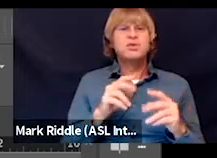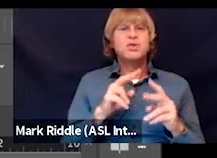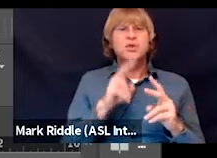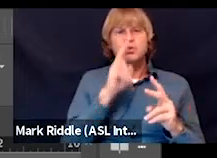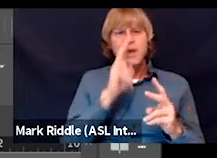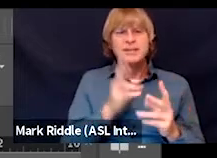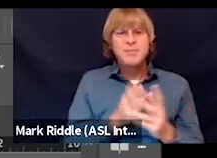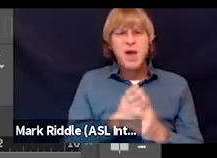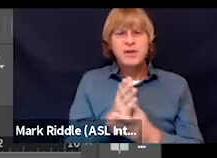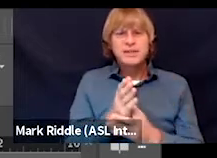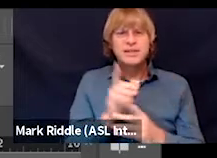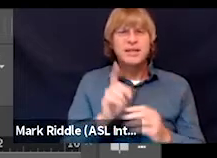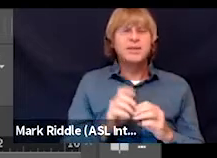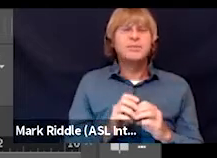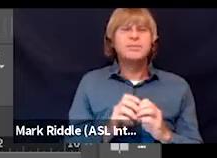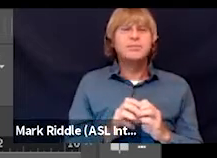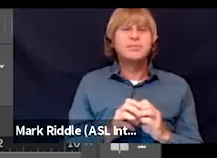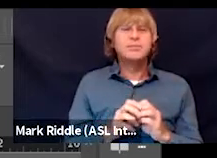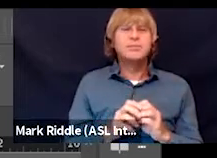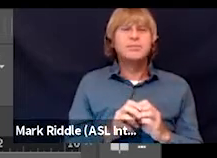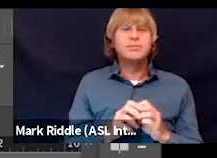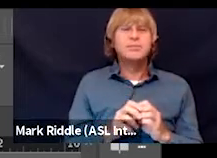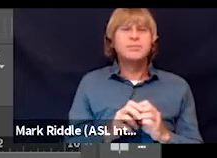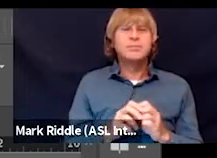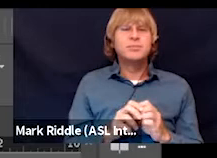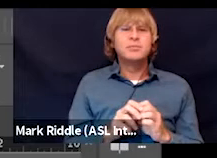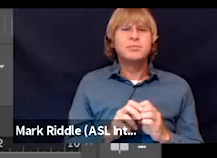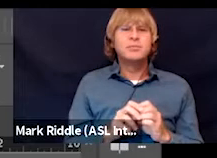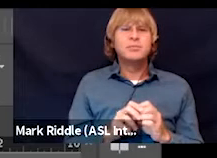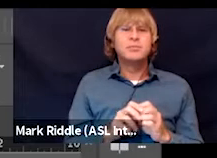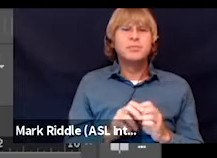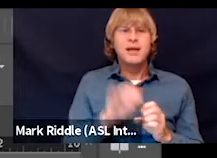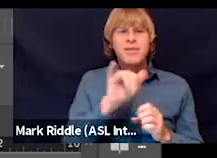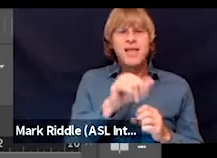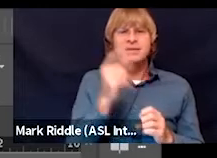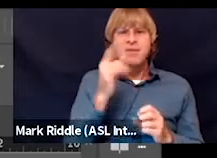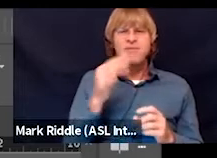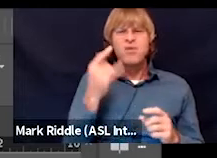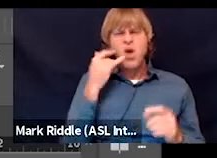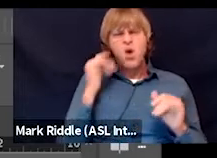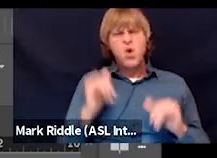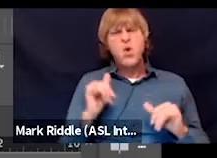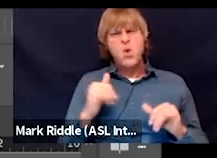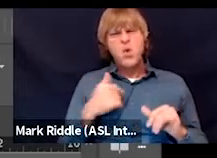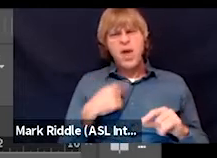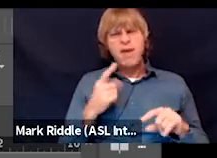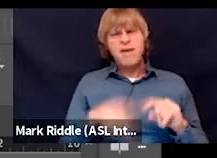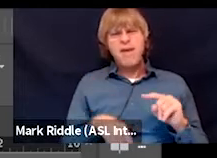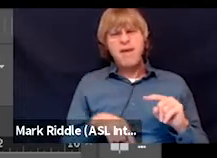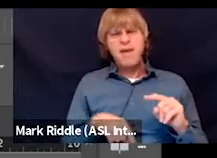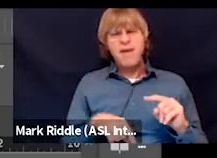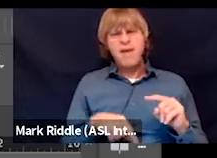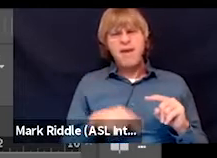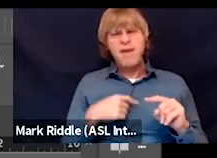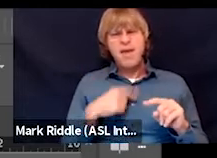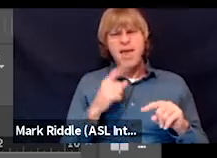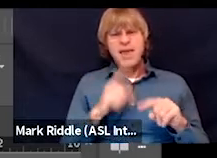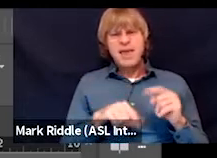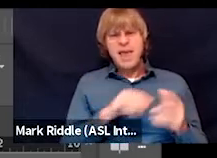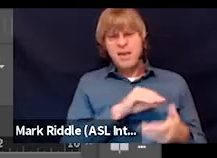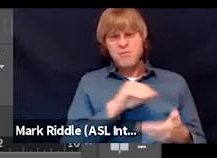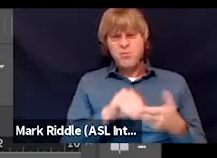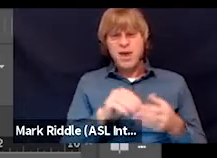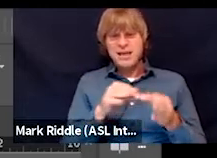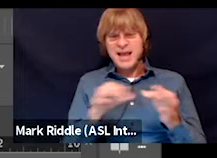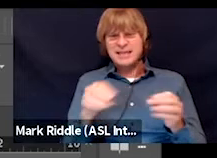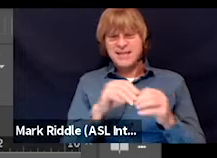transparency. This is something that if you ever go, oh, I can't put the